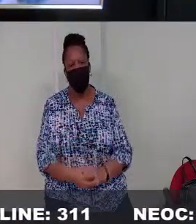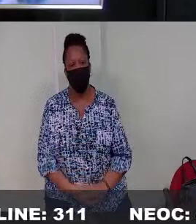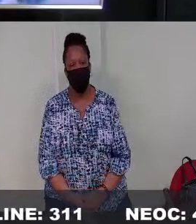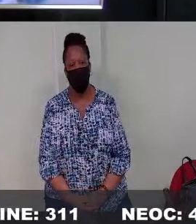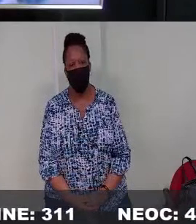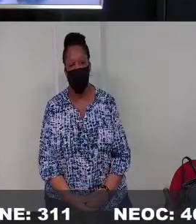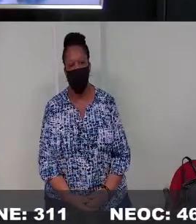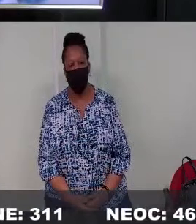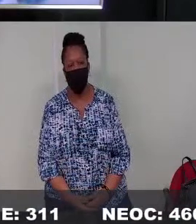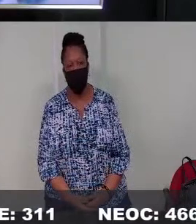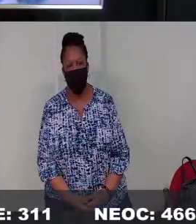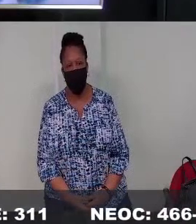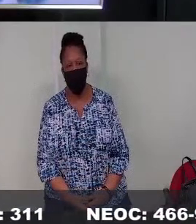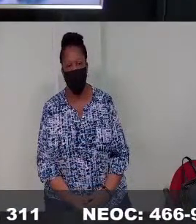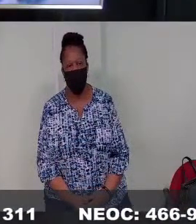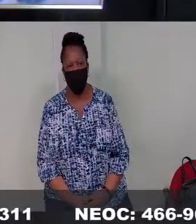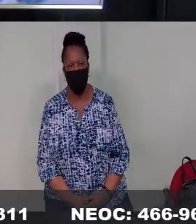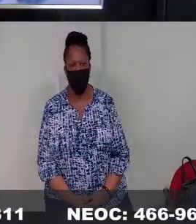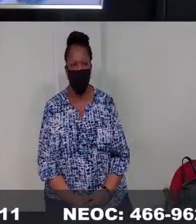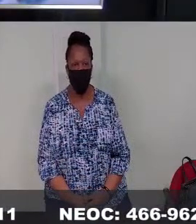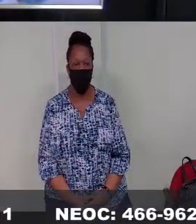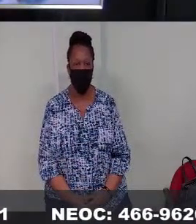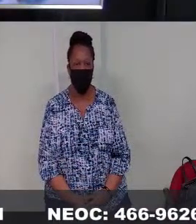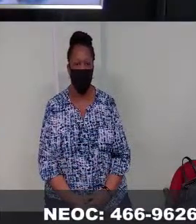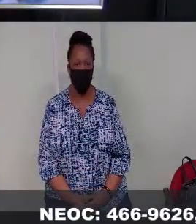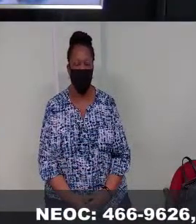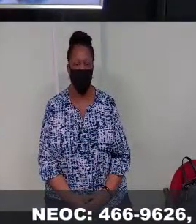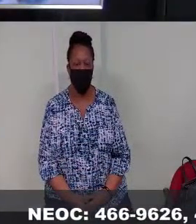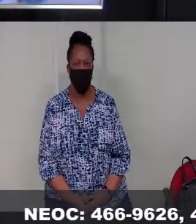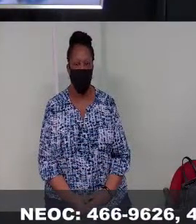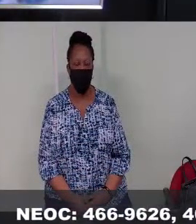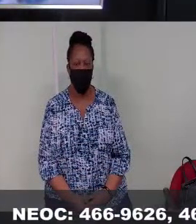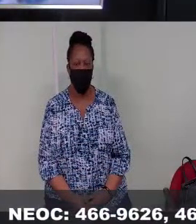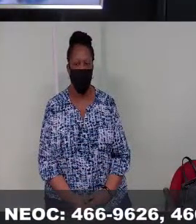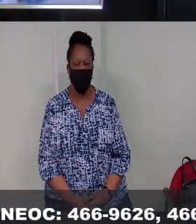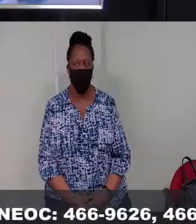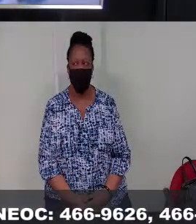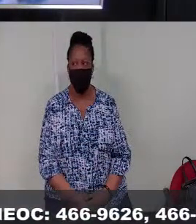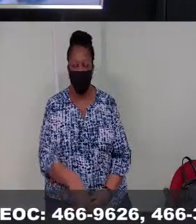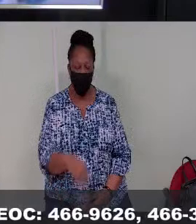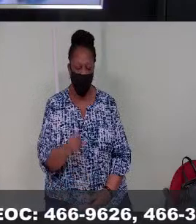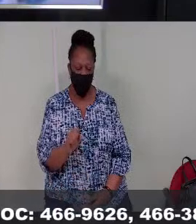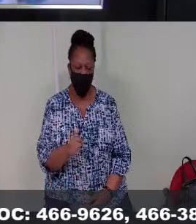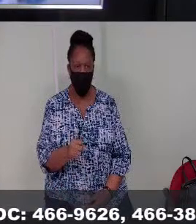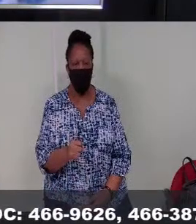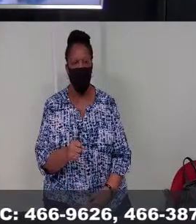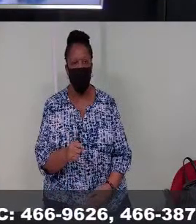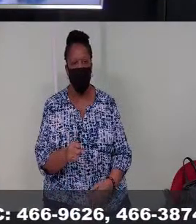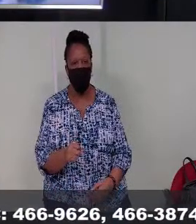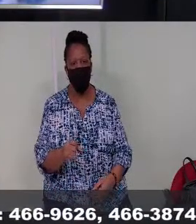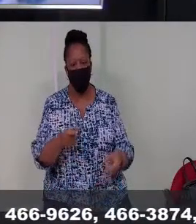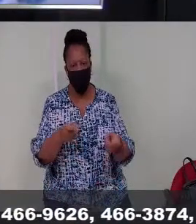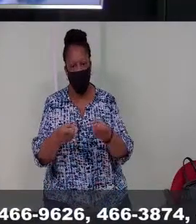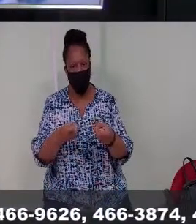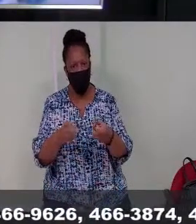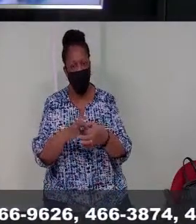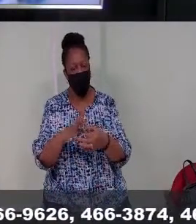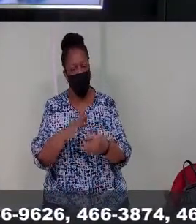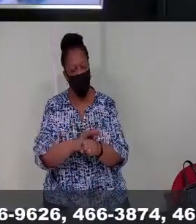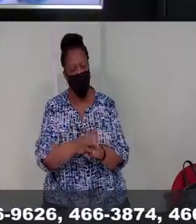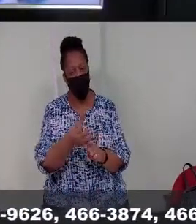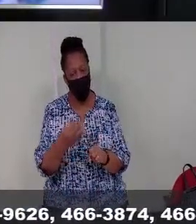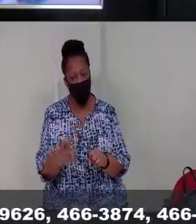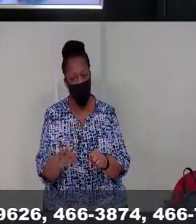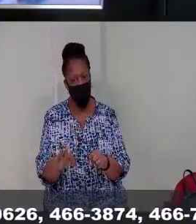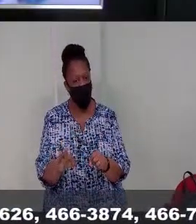pandemic. Of course, the management of the COVID-19 pandemic